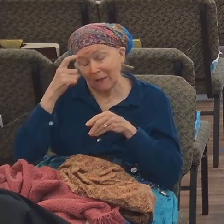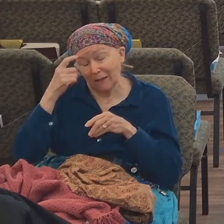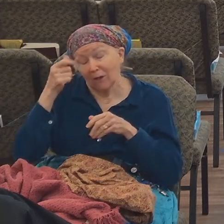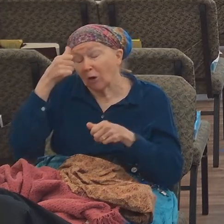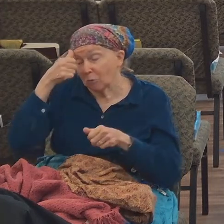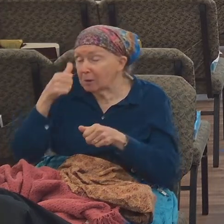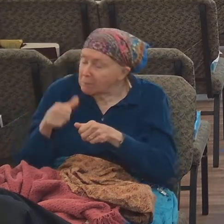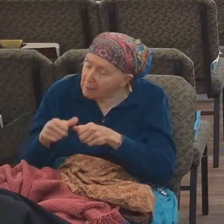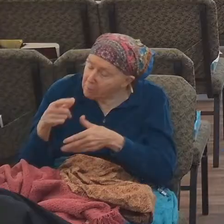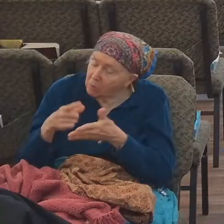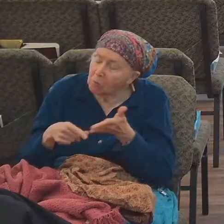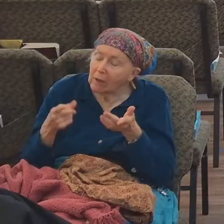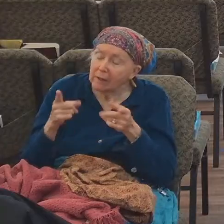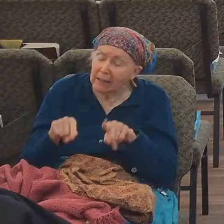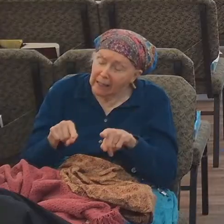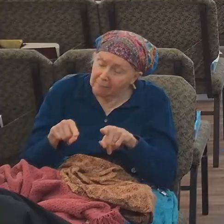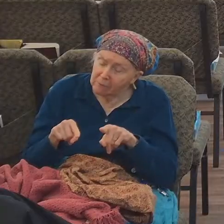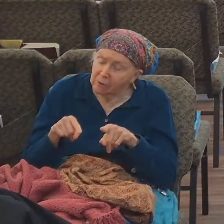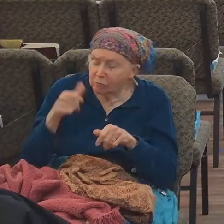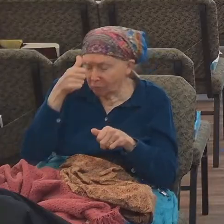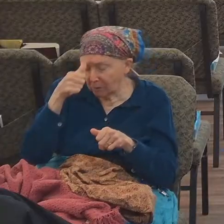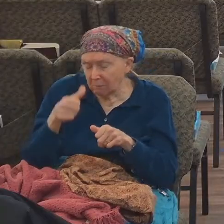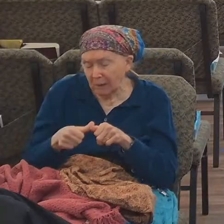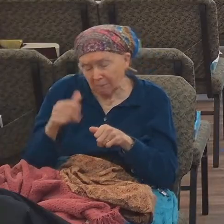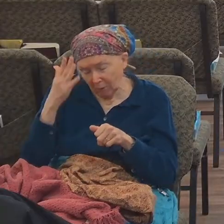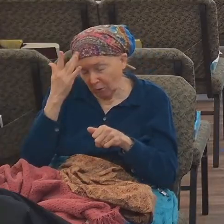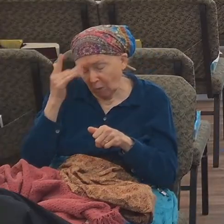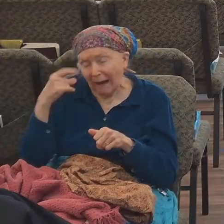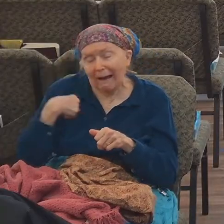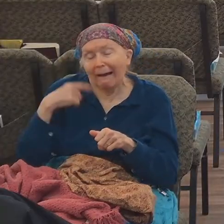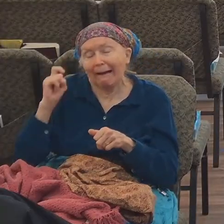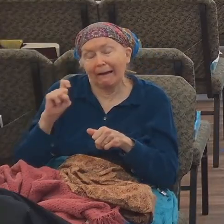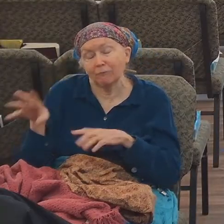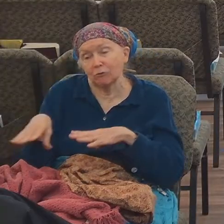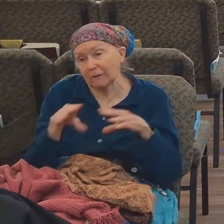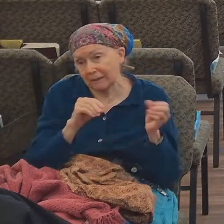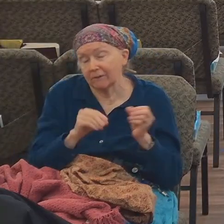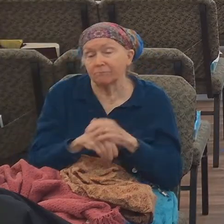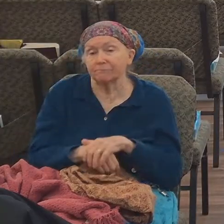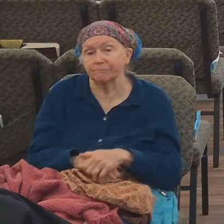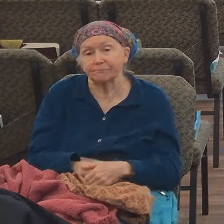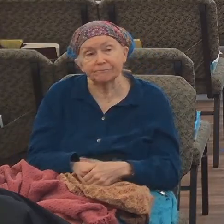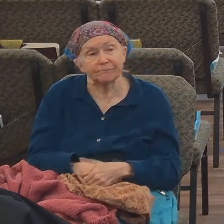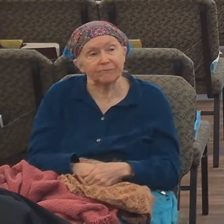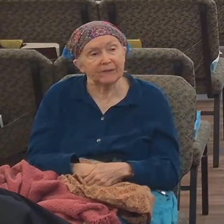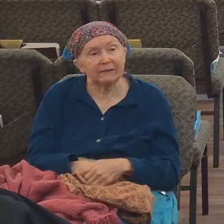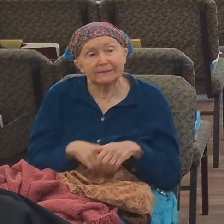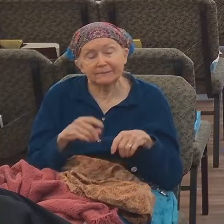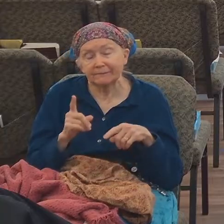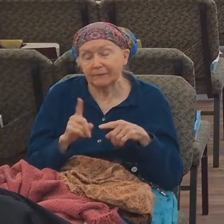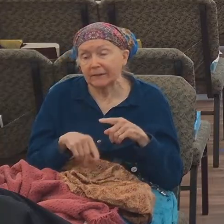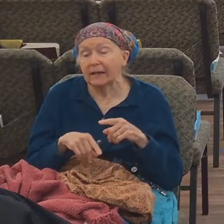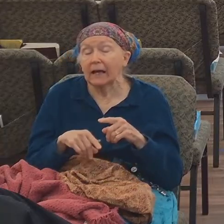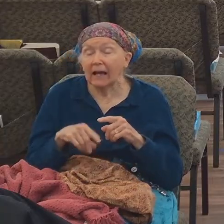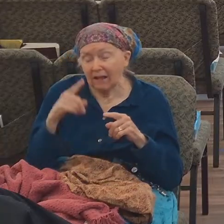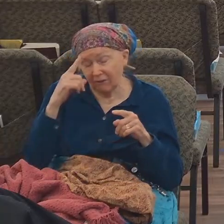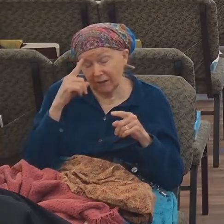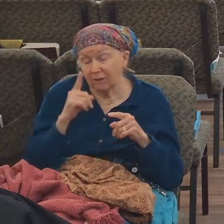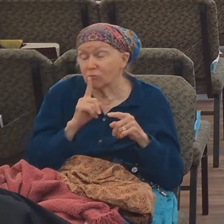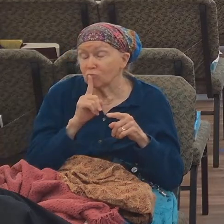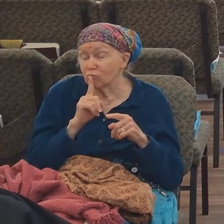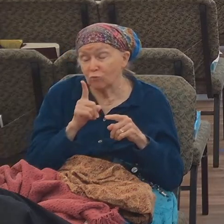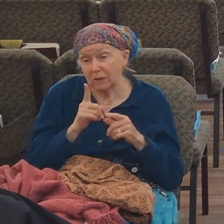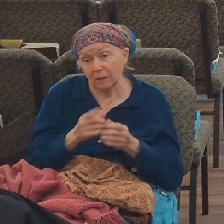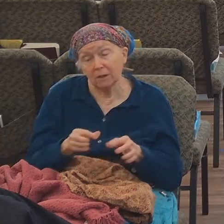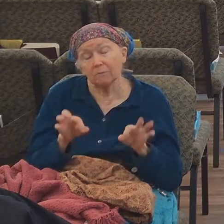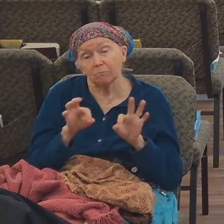been able to connect there. So let's pick up here, right? And I think it's super important here. There's a lot of stuff we could talk about, but I really think